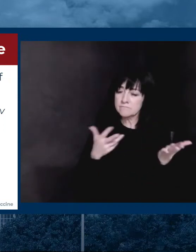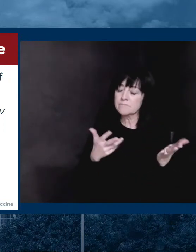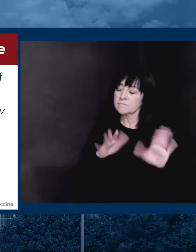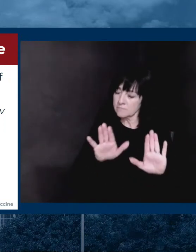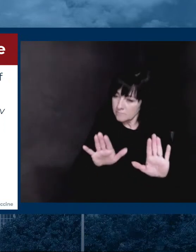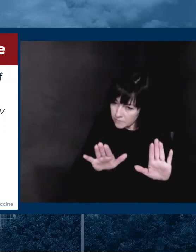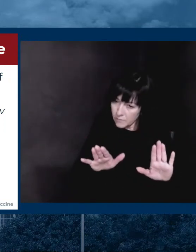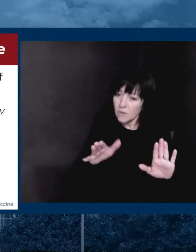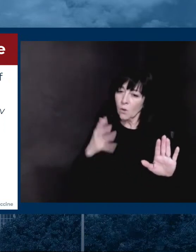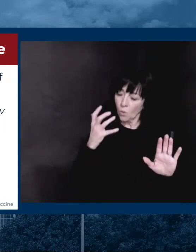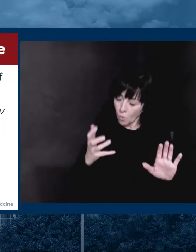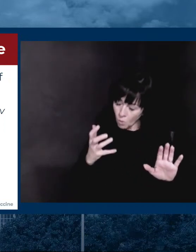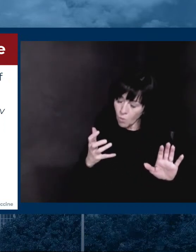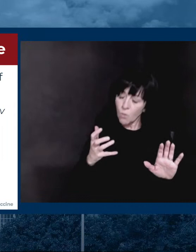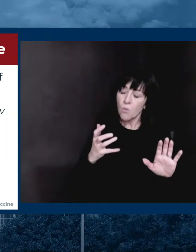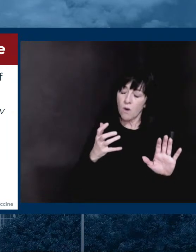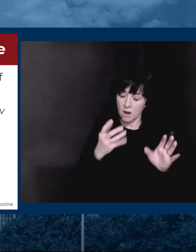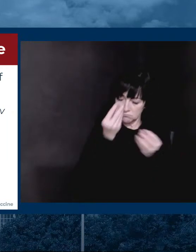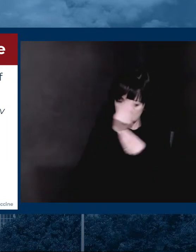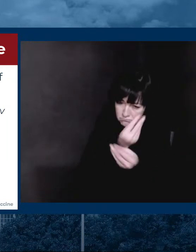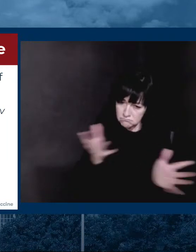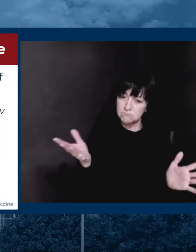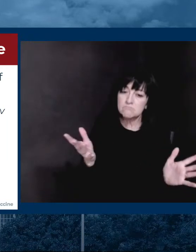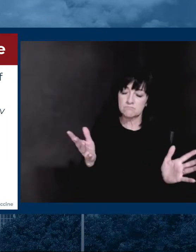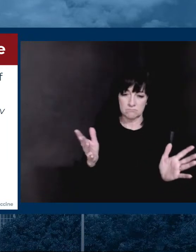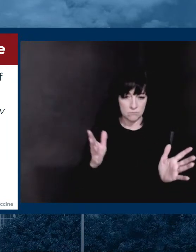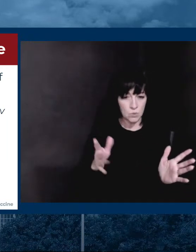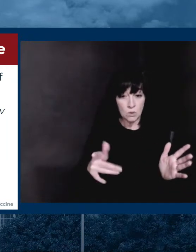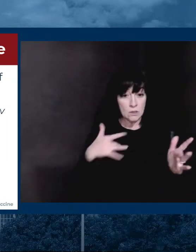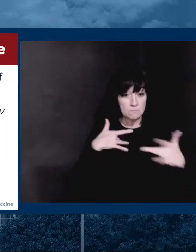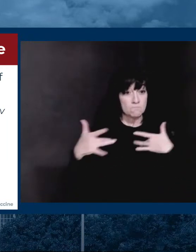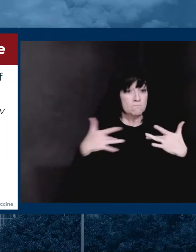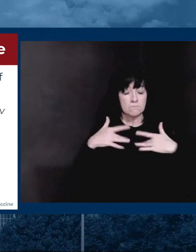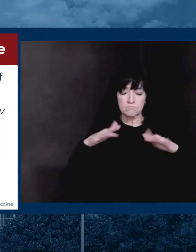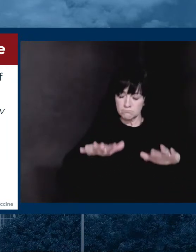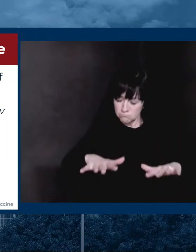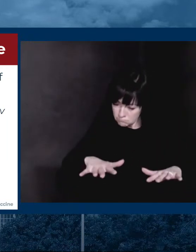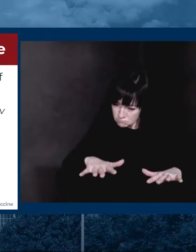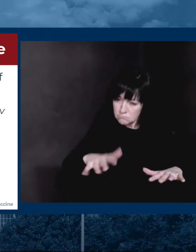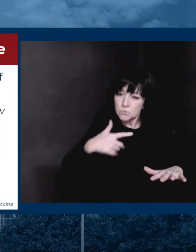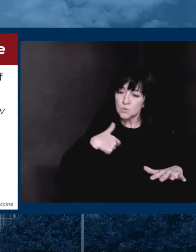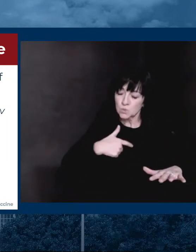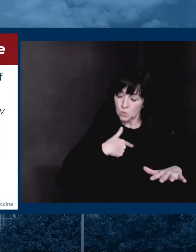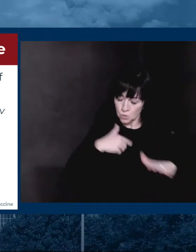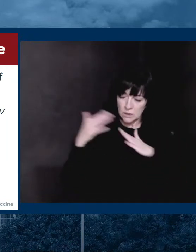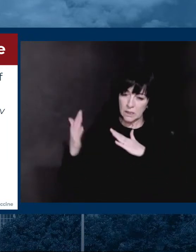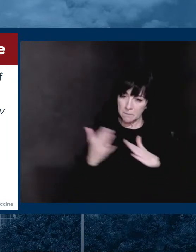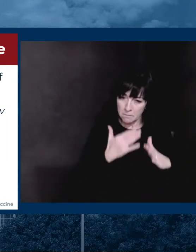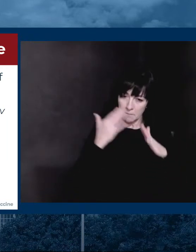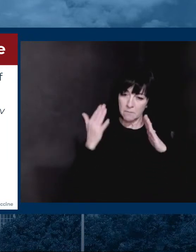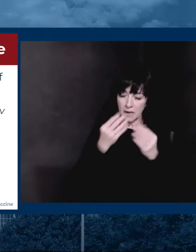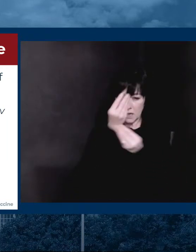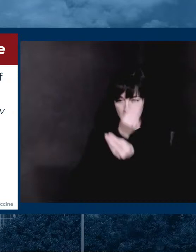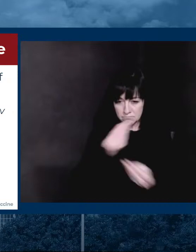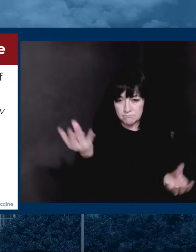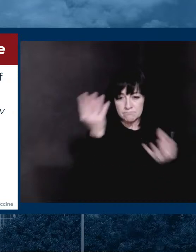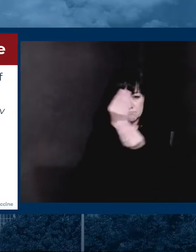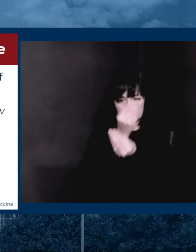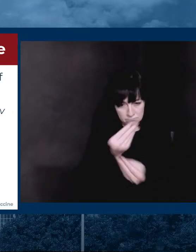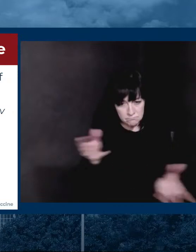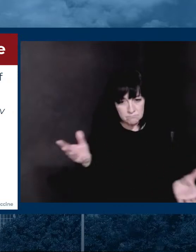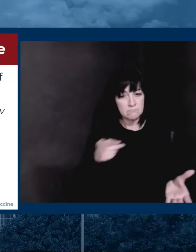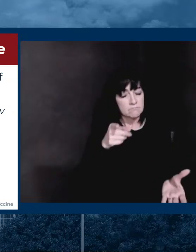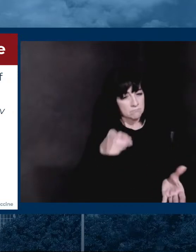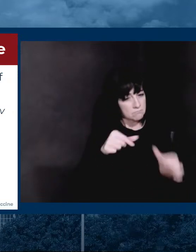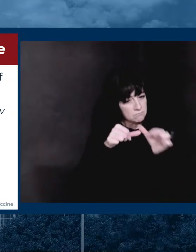we are preparing to enter into forthcoming phases. So please keep an eye on our press releases, which you can